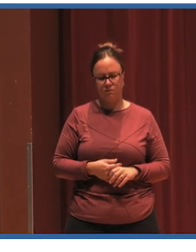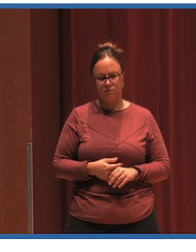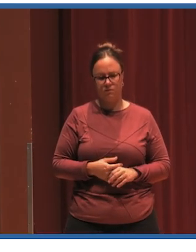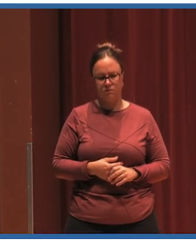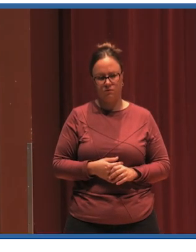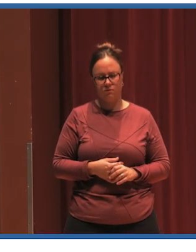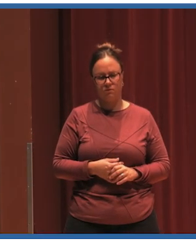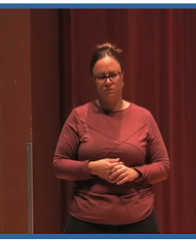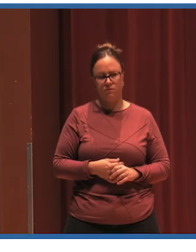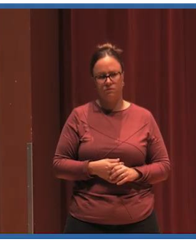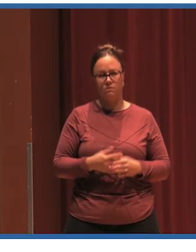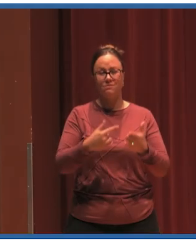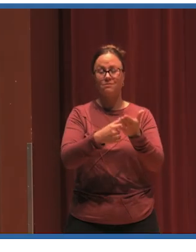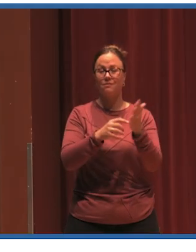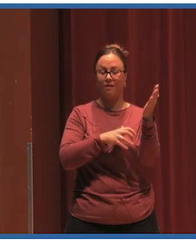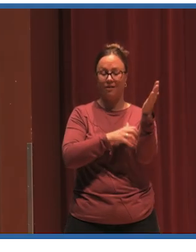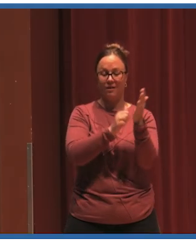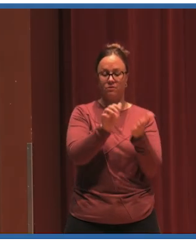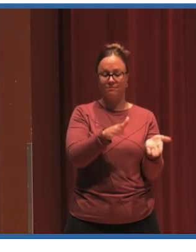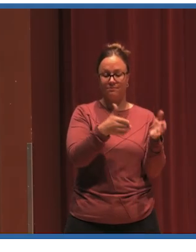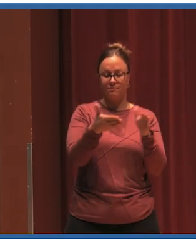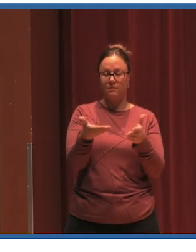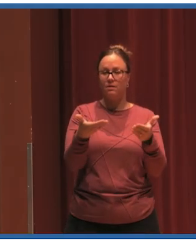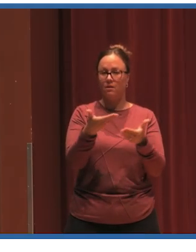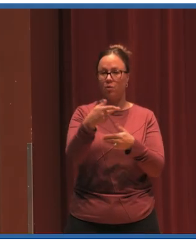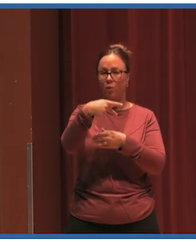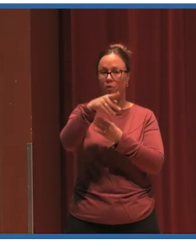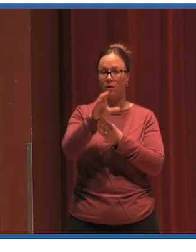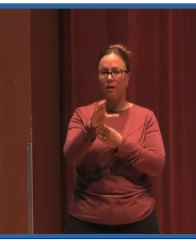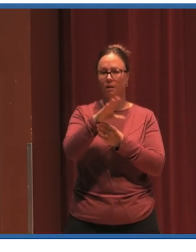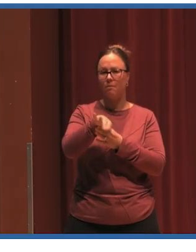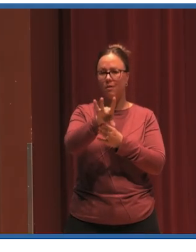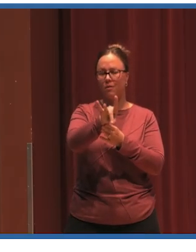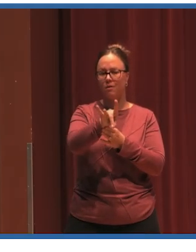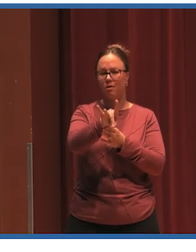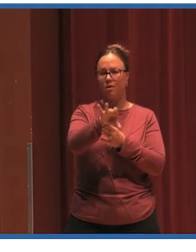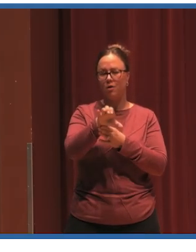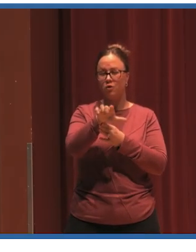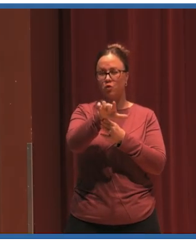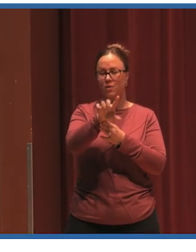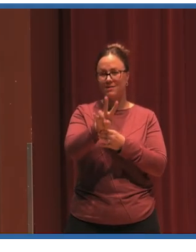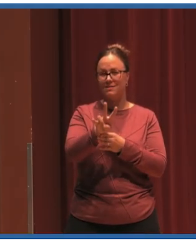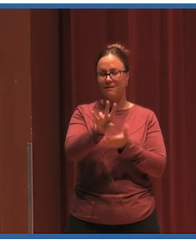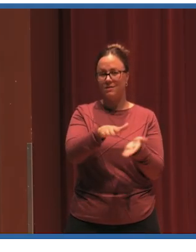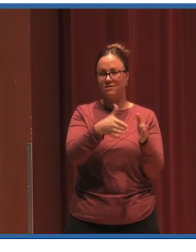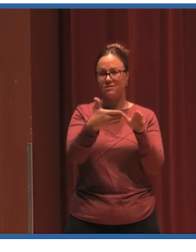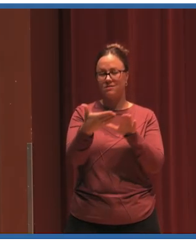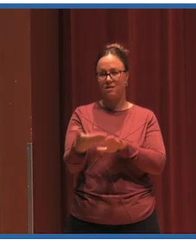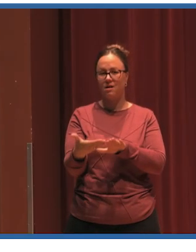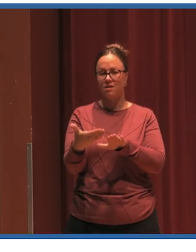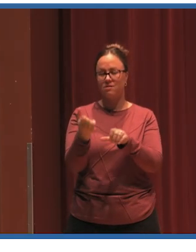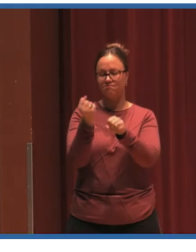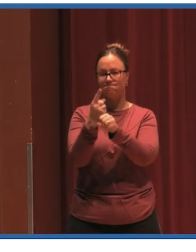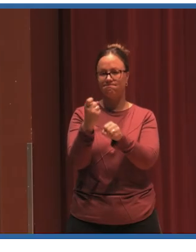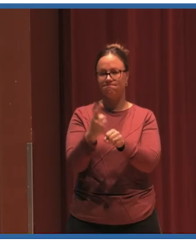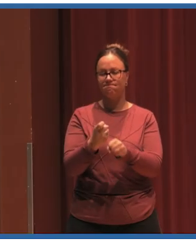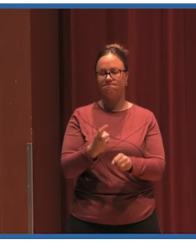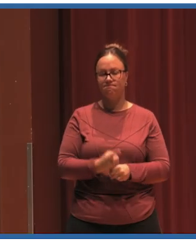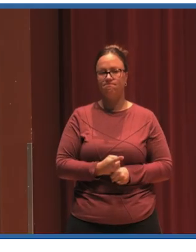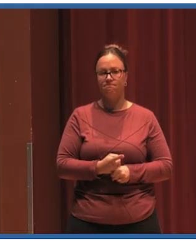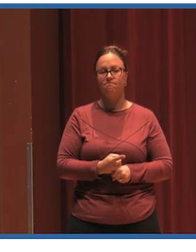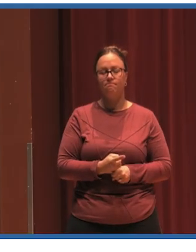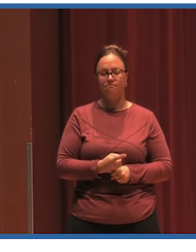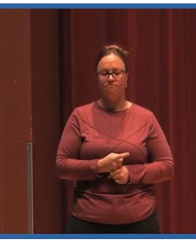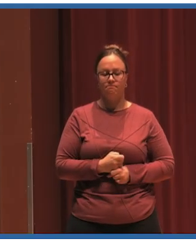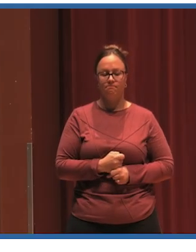When we talk about cancer deaths here in Polk County, there are about 827 deaths on average per year. This